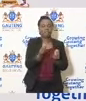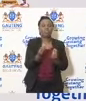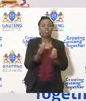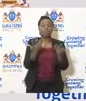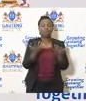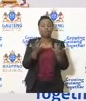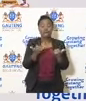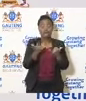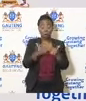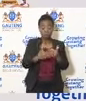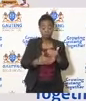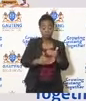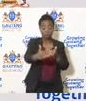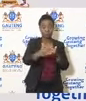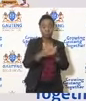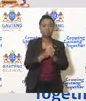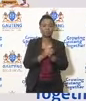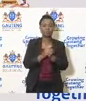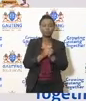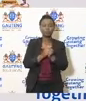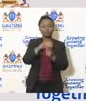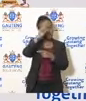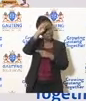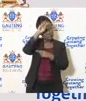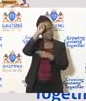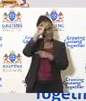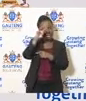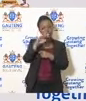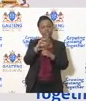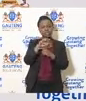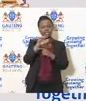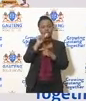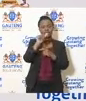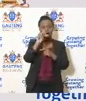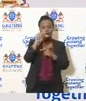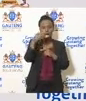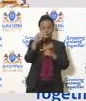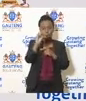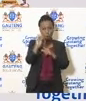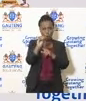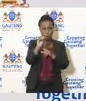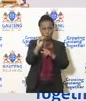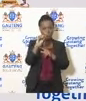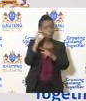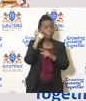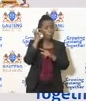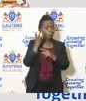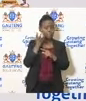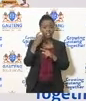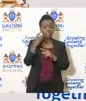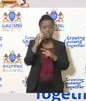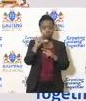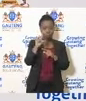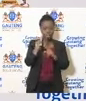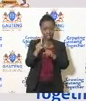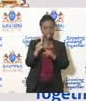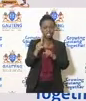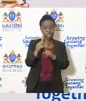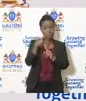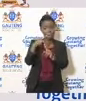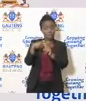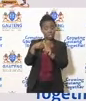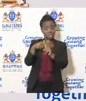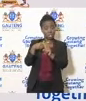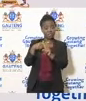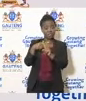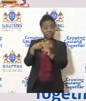we do after Mponeng mine of Anglo Gold Ashanti had positive cases? We went